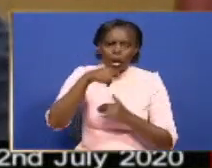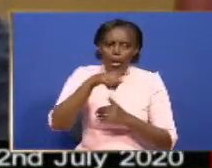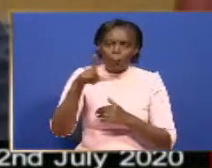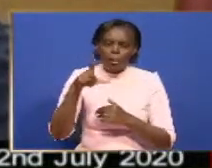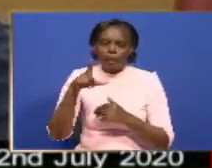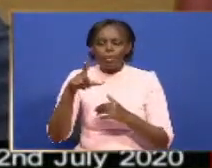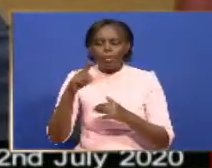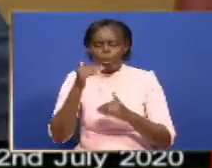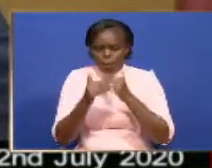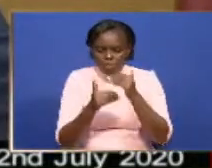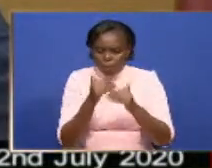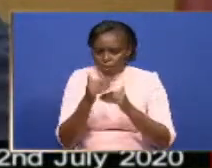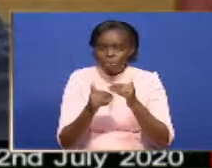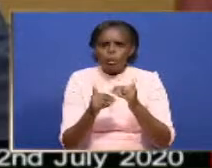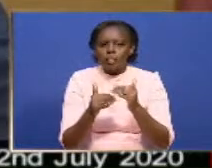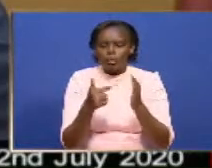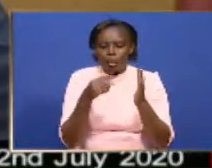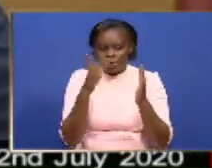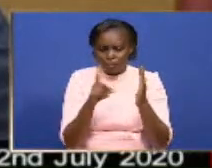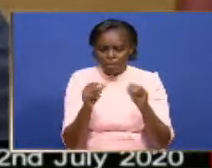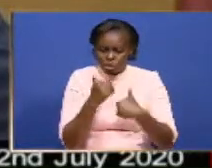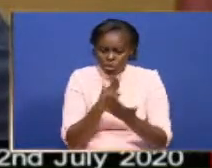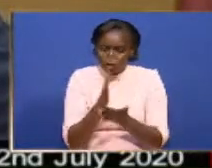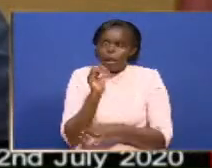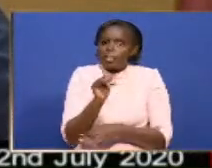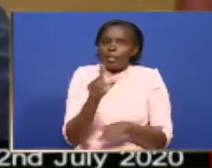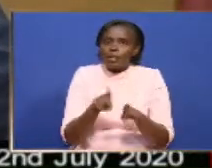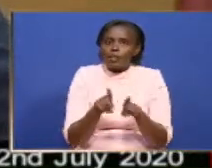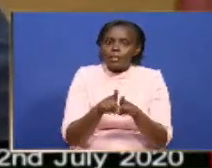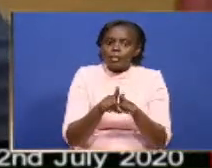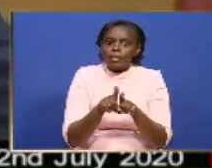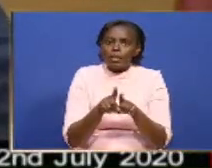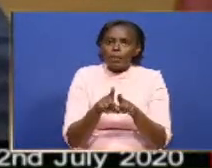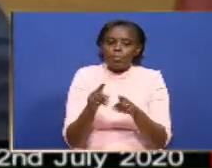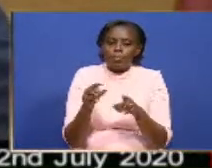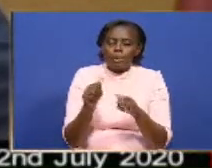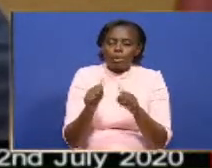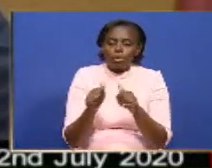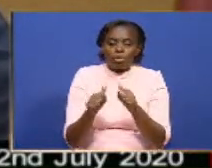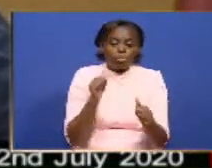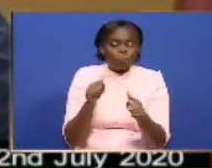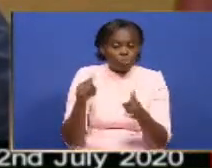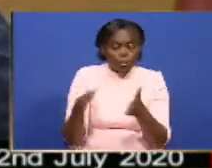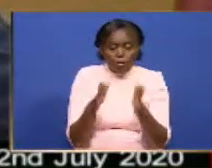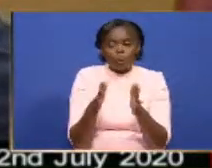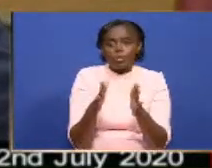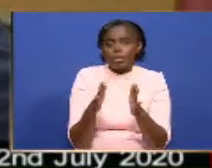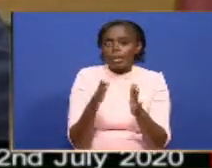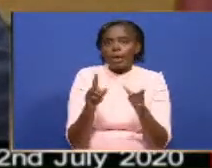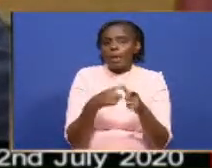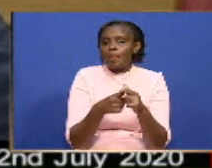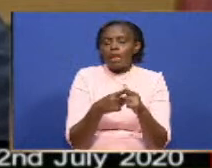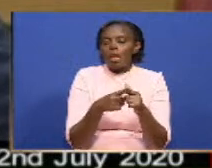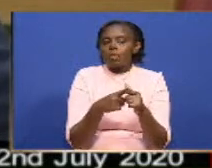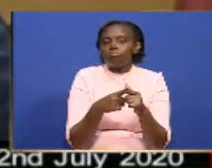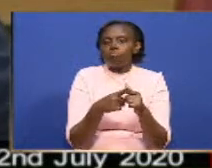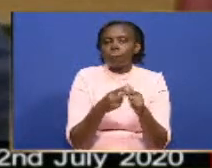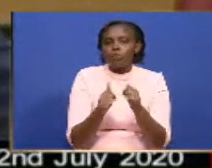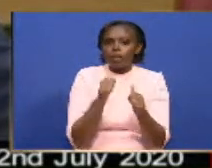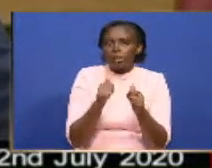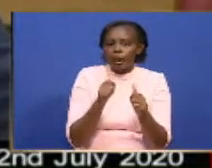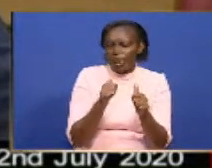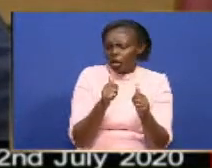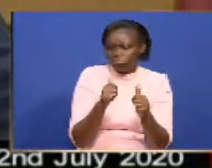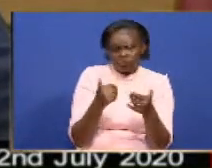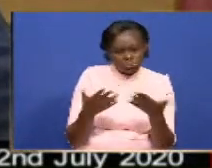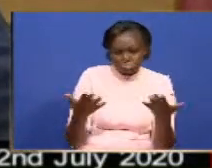bill. How do you go about to make sure that even as you are denied that opportunity, then you don't seem to be really being denied just for the sake of